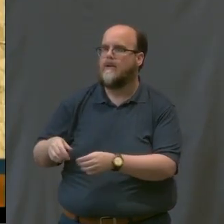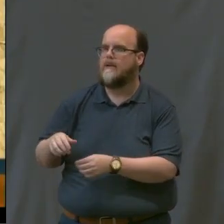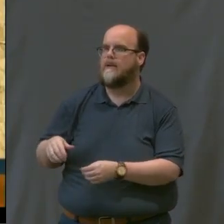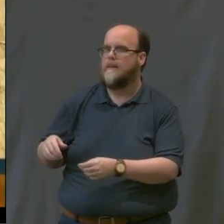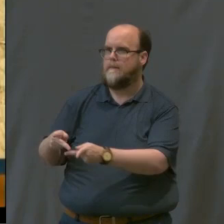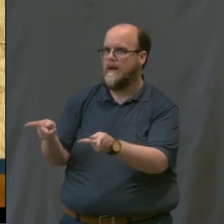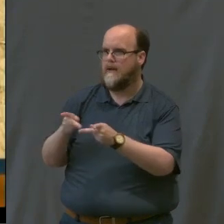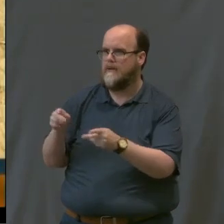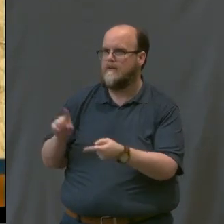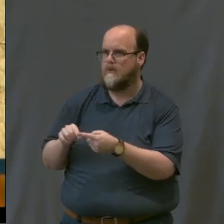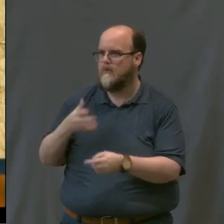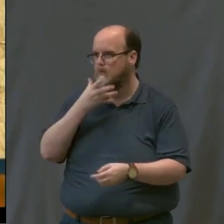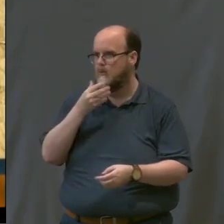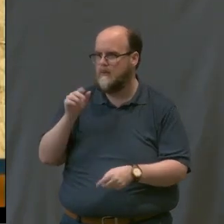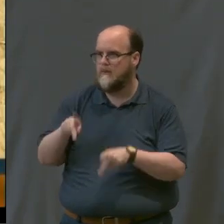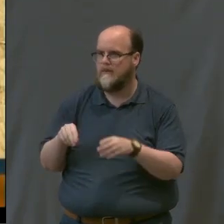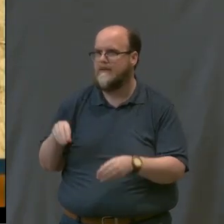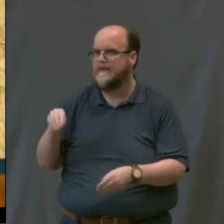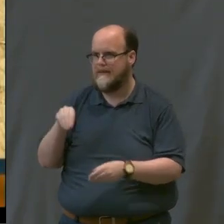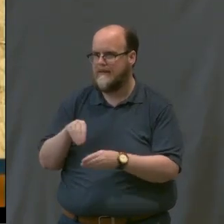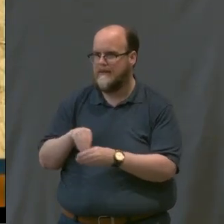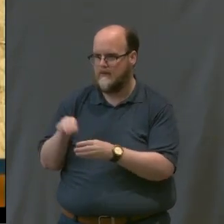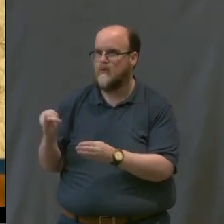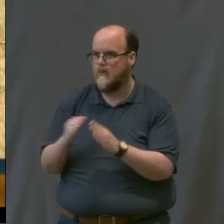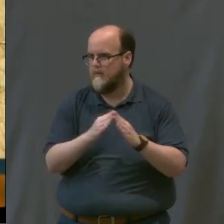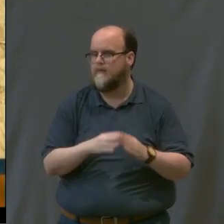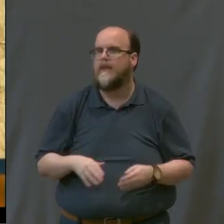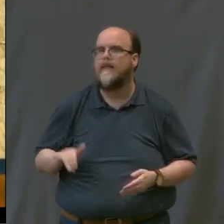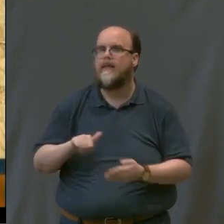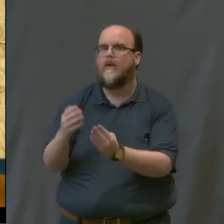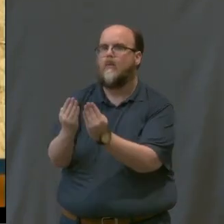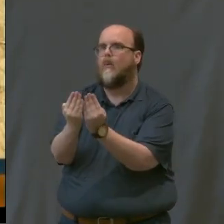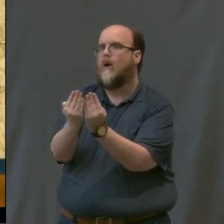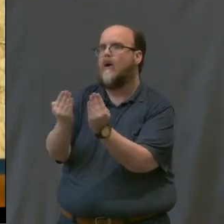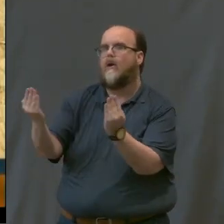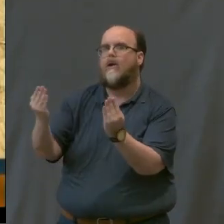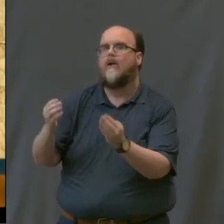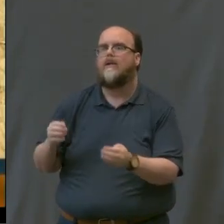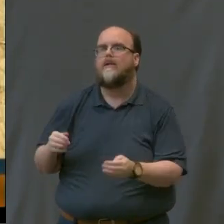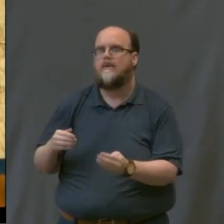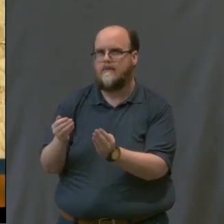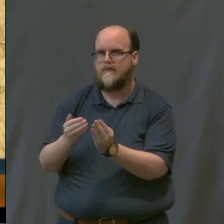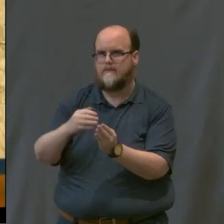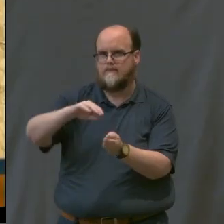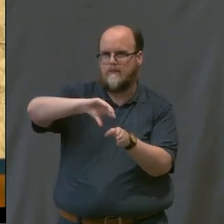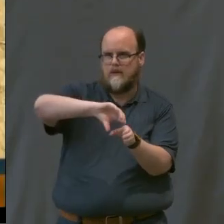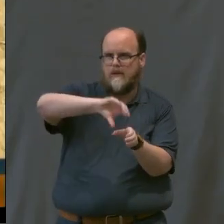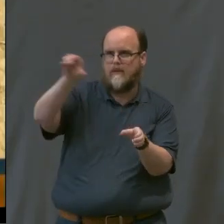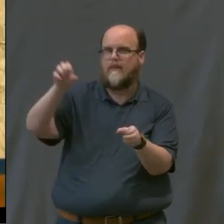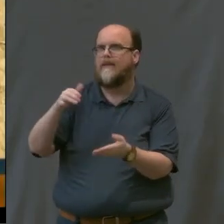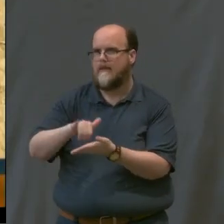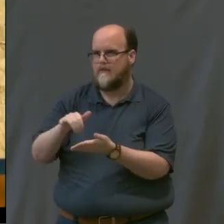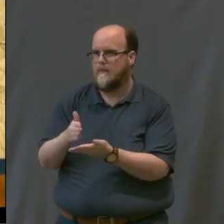the Jews. It is found, that wall with the arch in it, that is actually Temple Mount